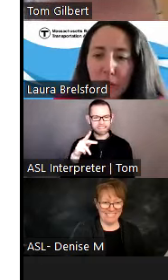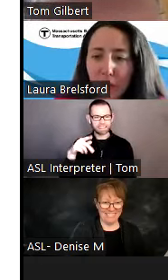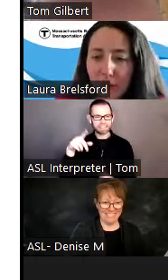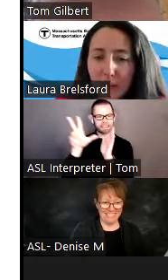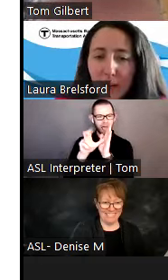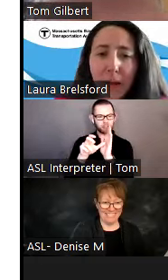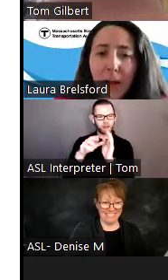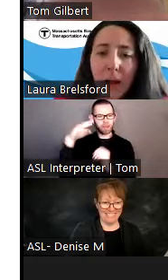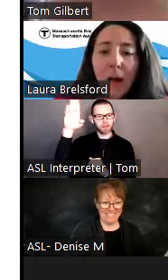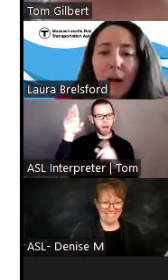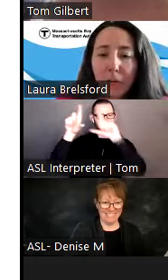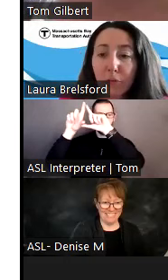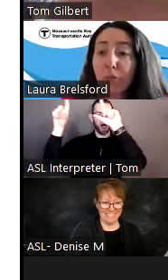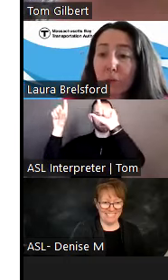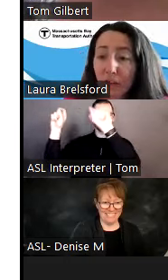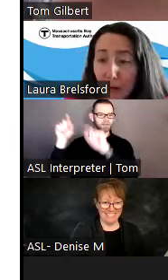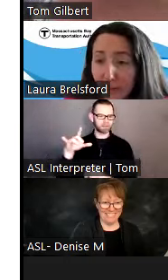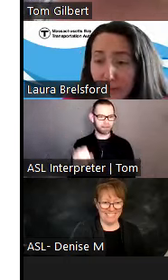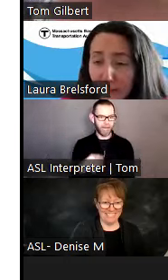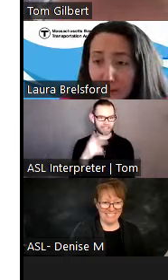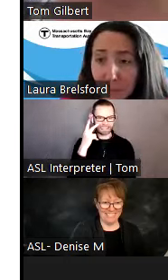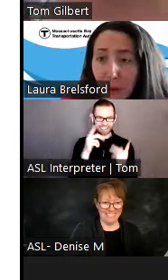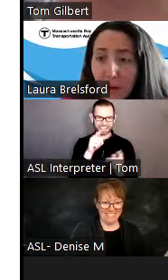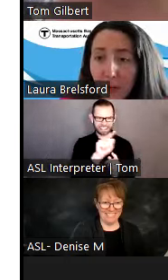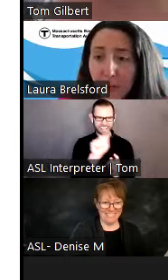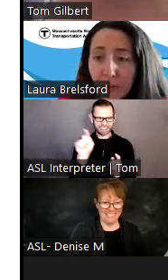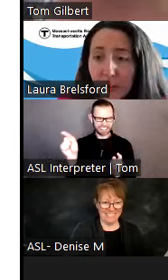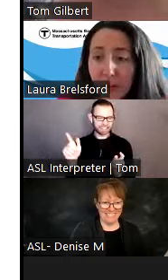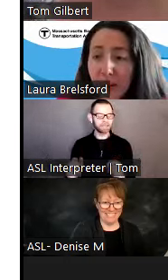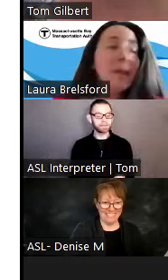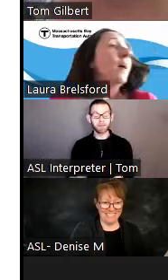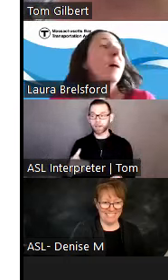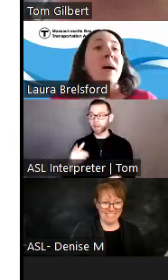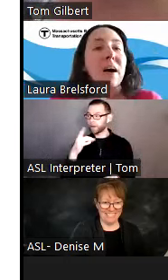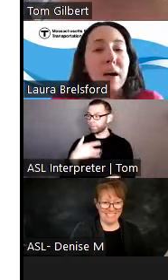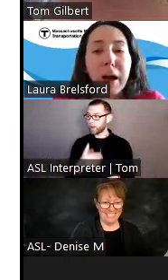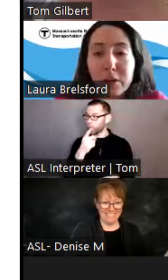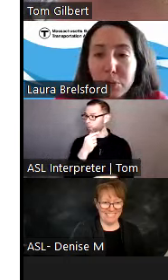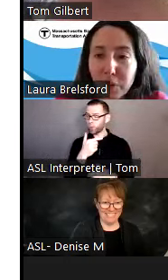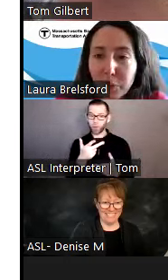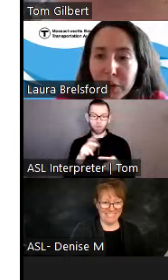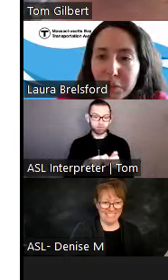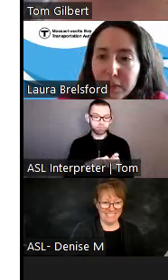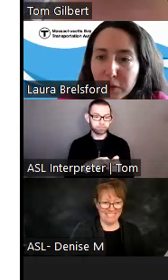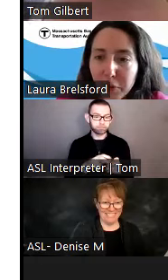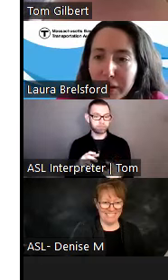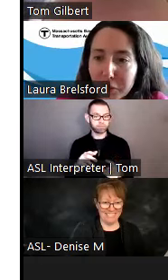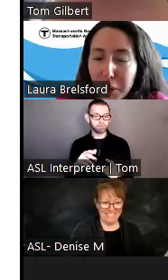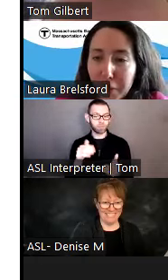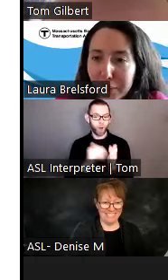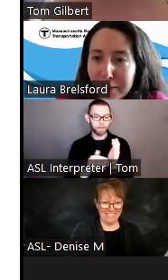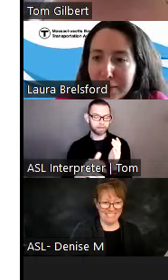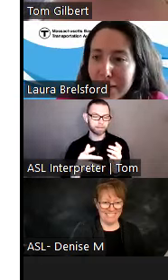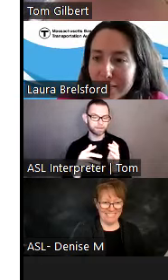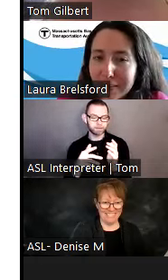these units. For folks that ride the system regularly, I don't think it will come as a surprise